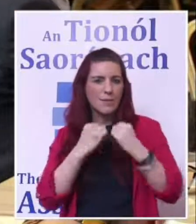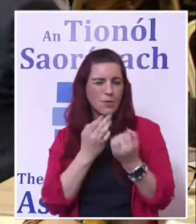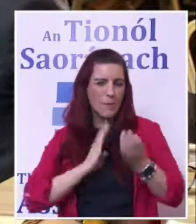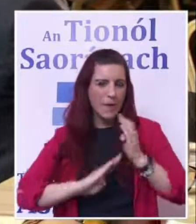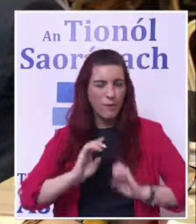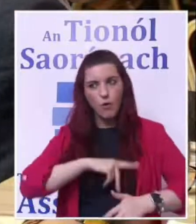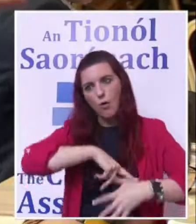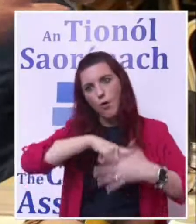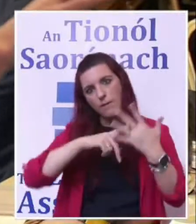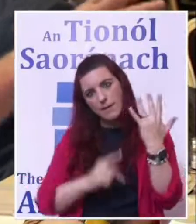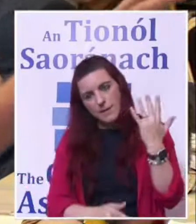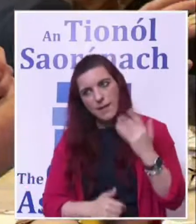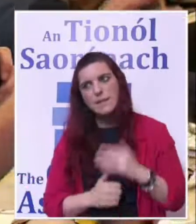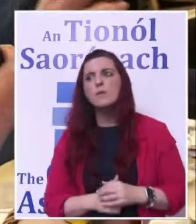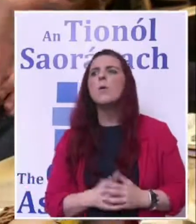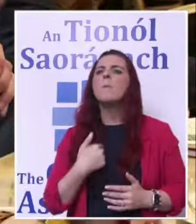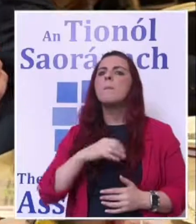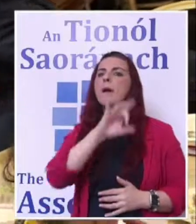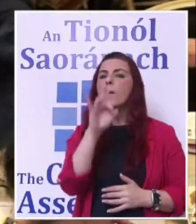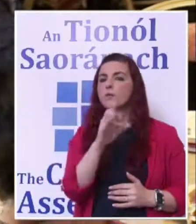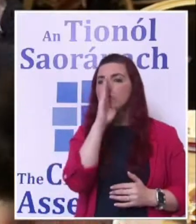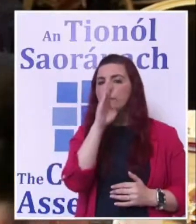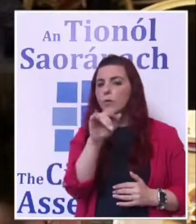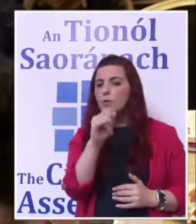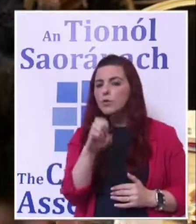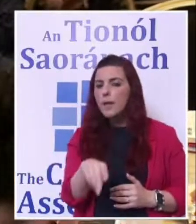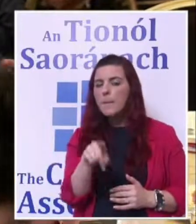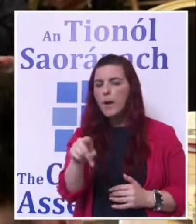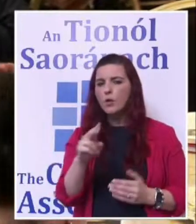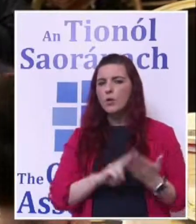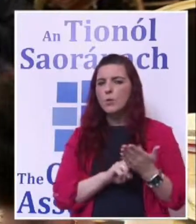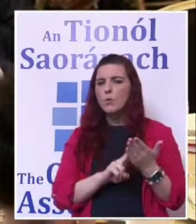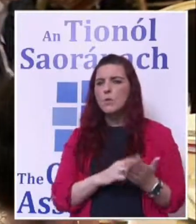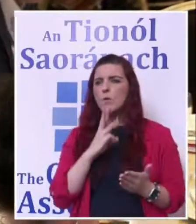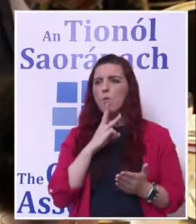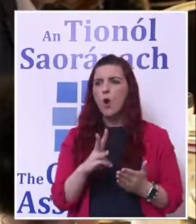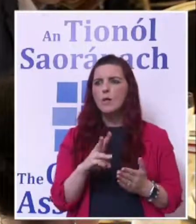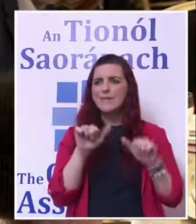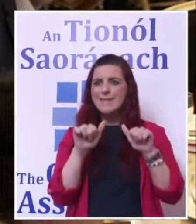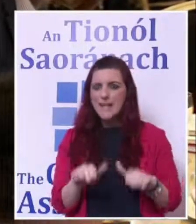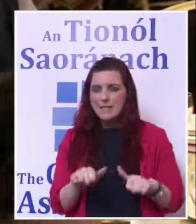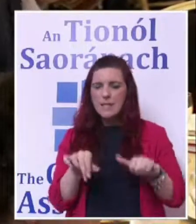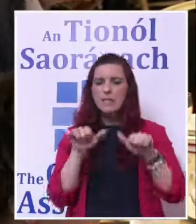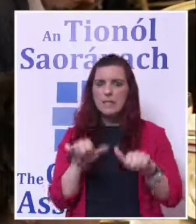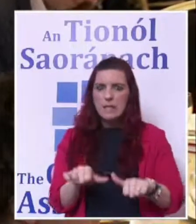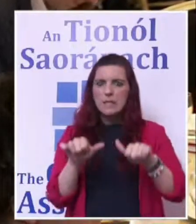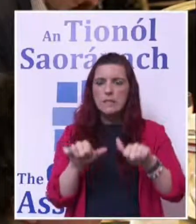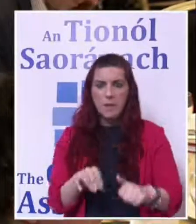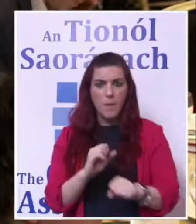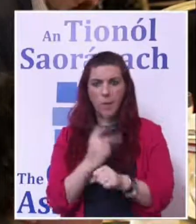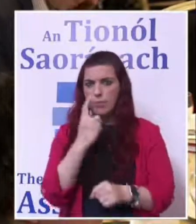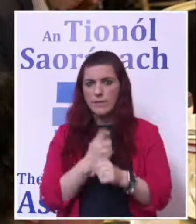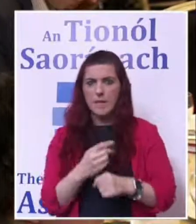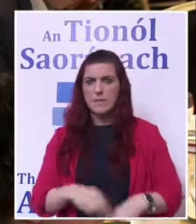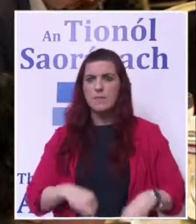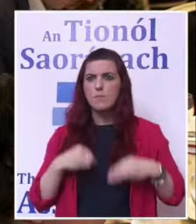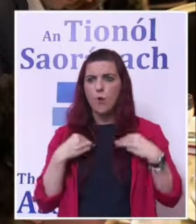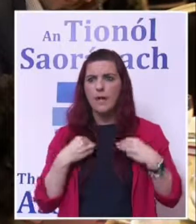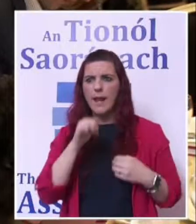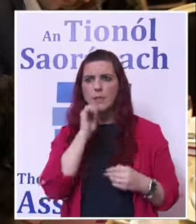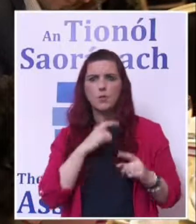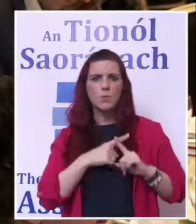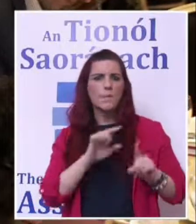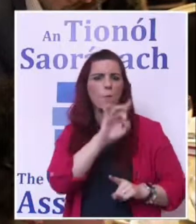just a comment. My question is directly to you, Jim. You've used the word consensus about, I think, 3 times this morning in answers to different questions.